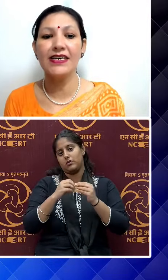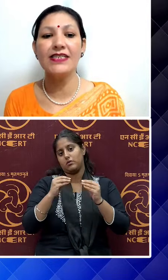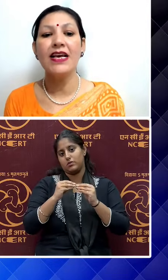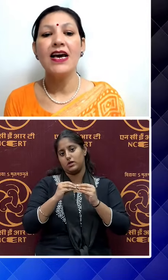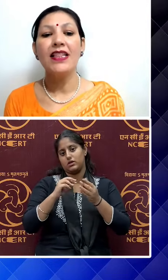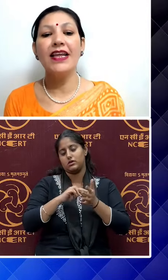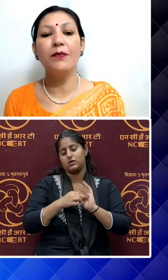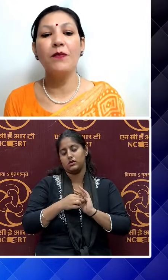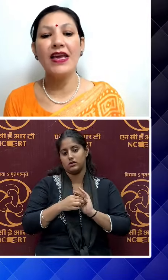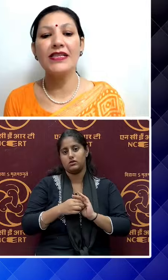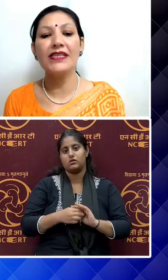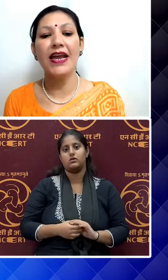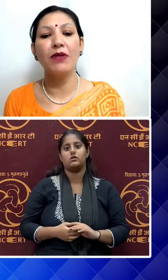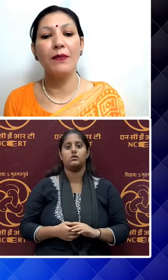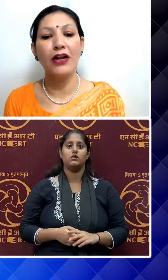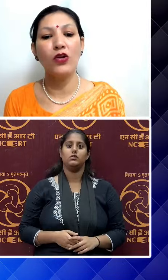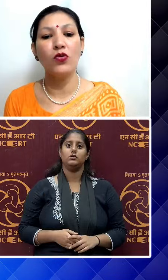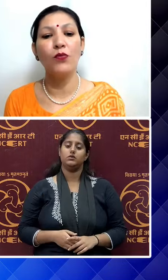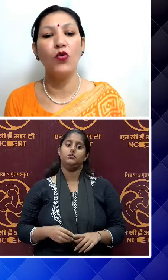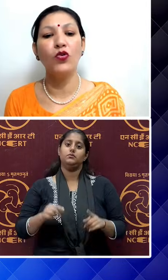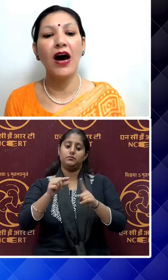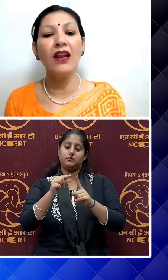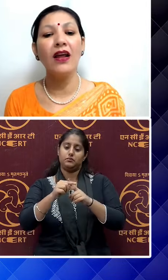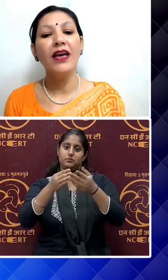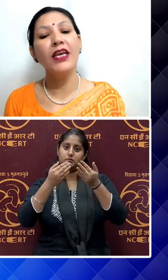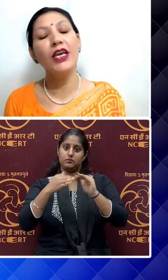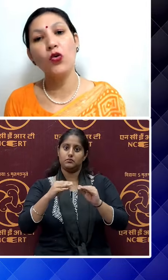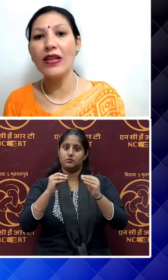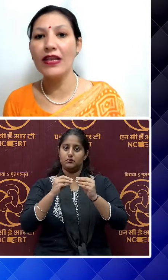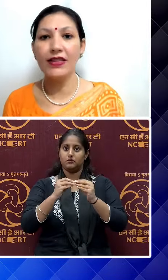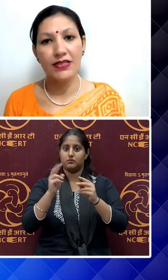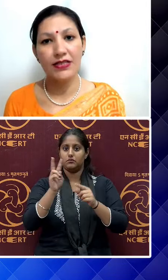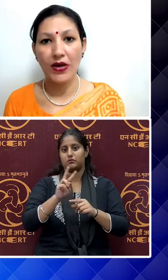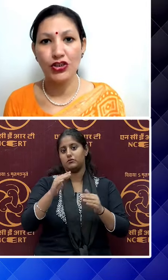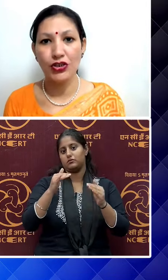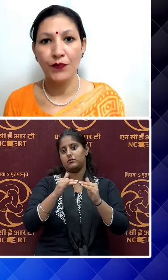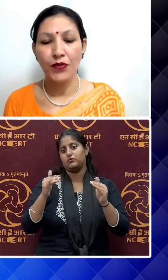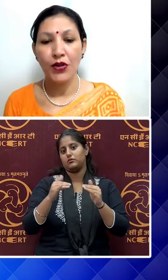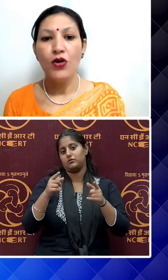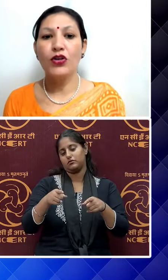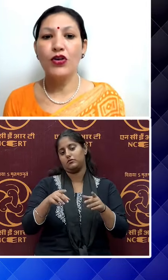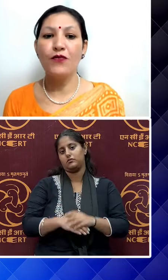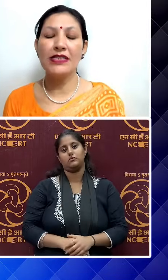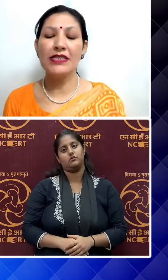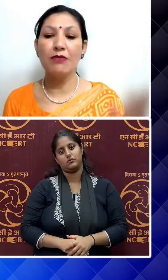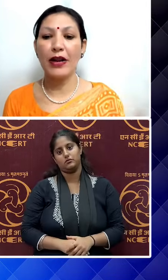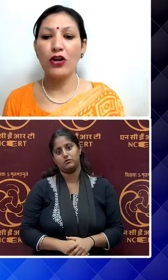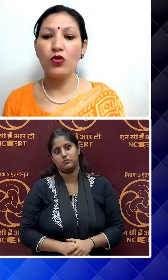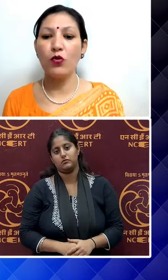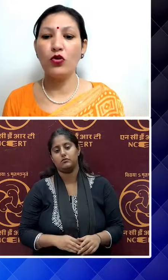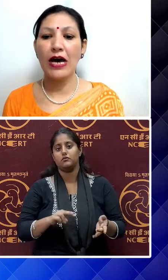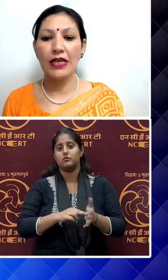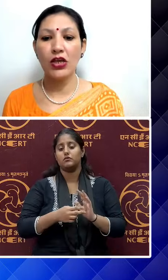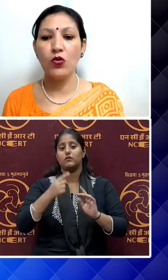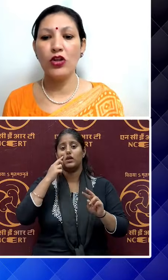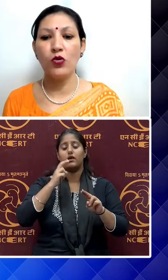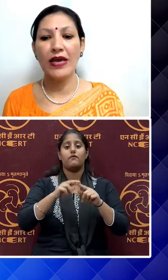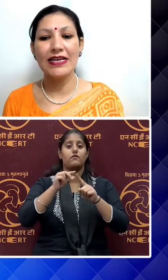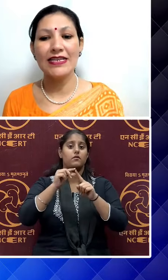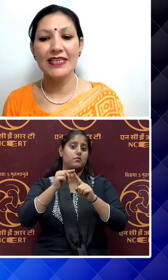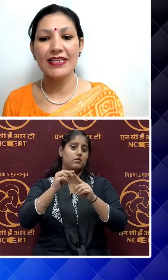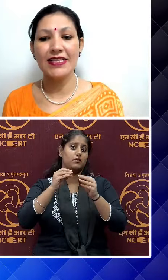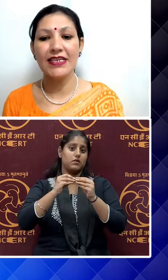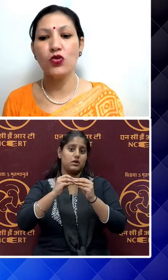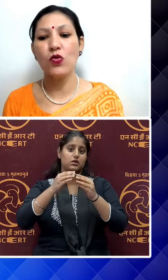tells us that base and perpendicular both are equal in this question. So if base and perpendicular both are equal, you